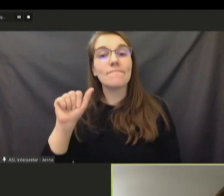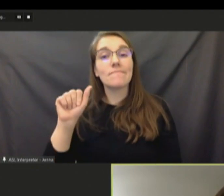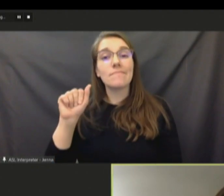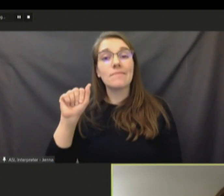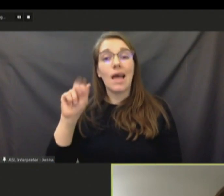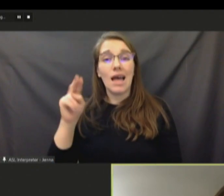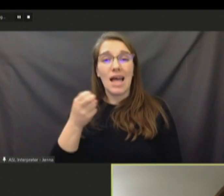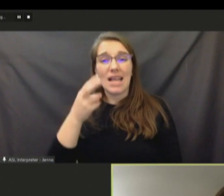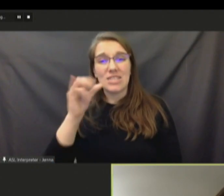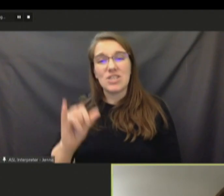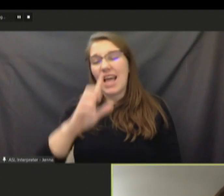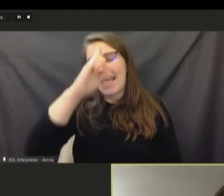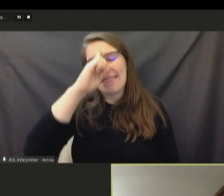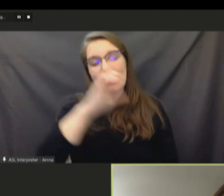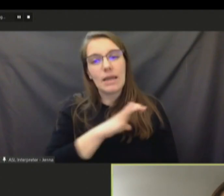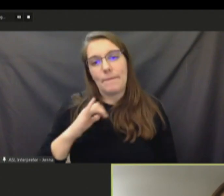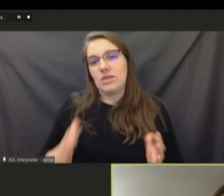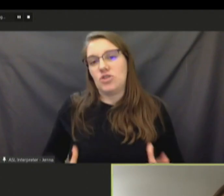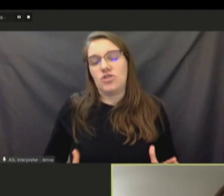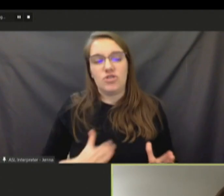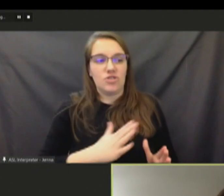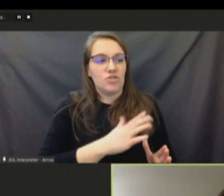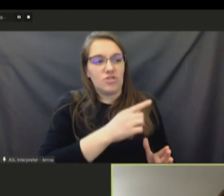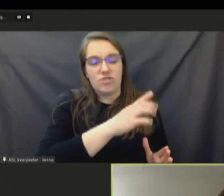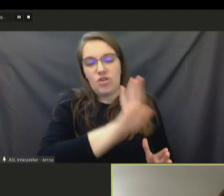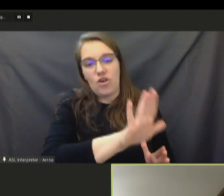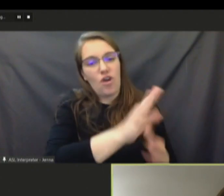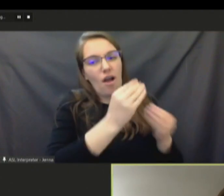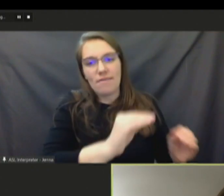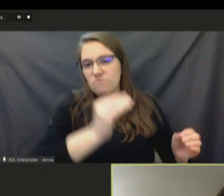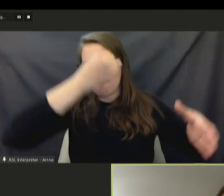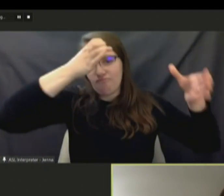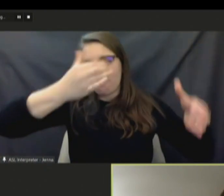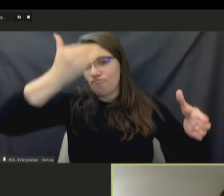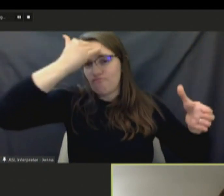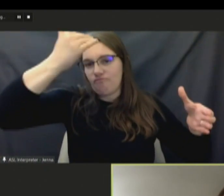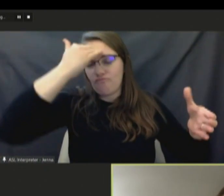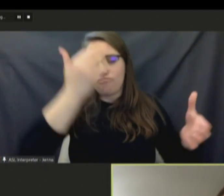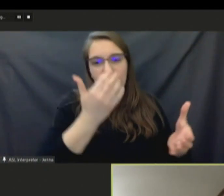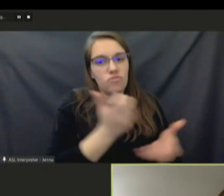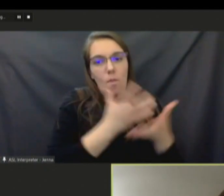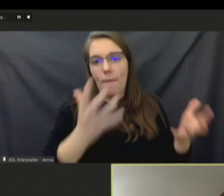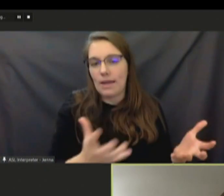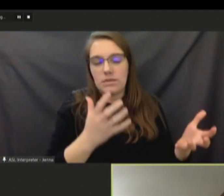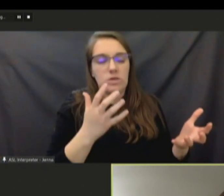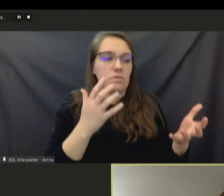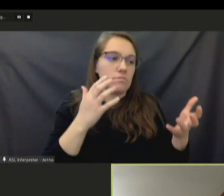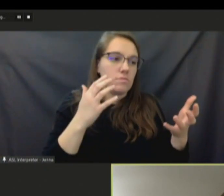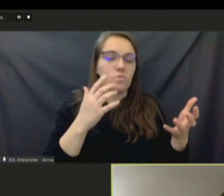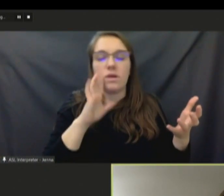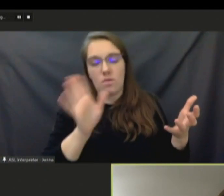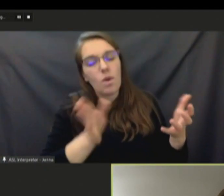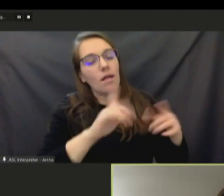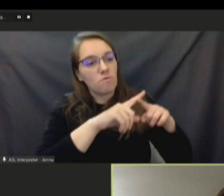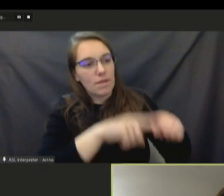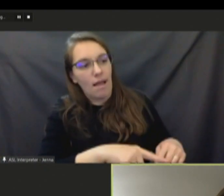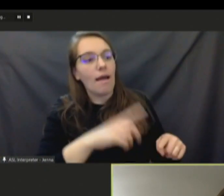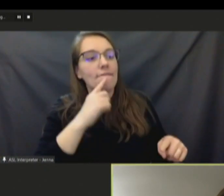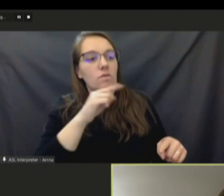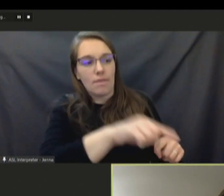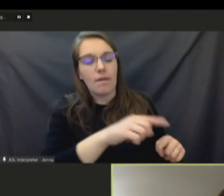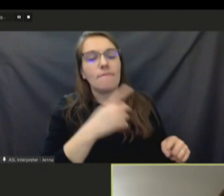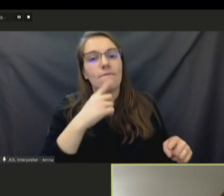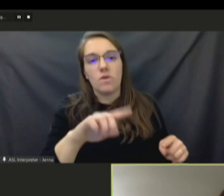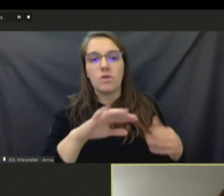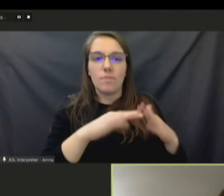it'll definitely rely heavily on what, you know, they know and the community partners they know. But no, we want to make the